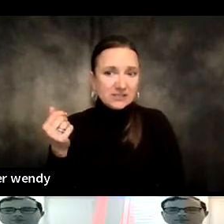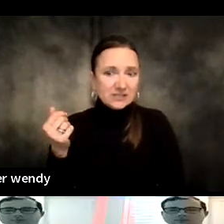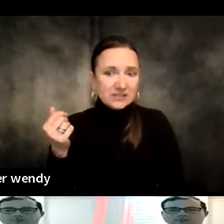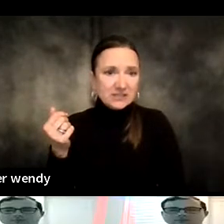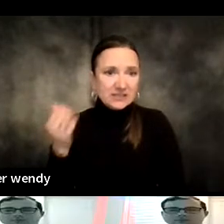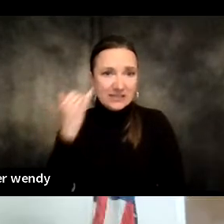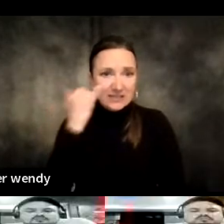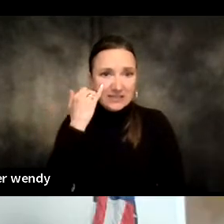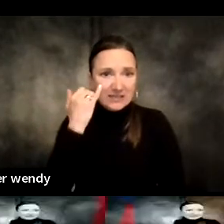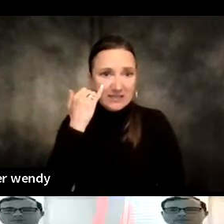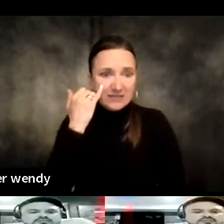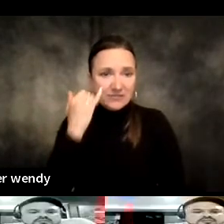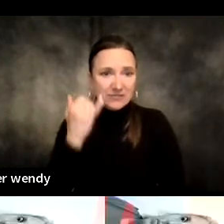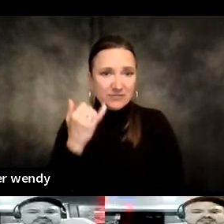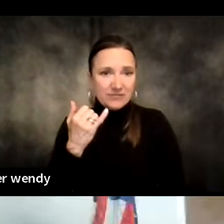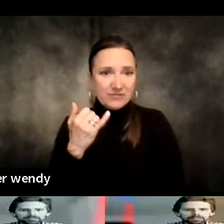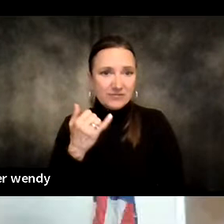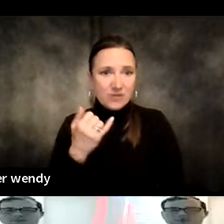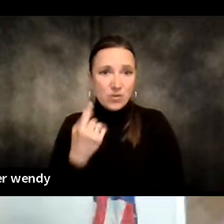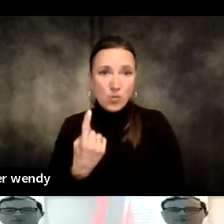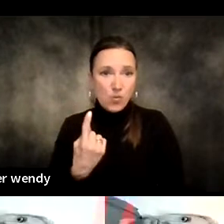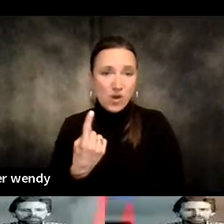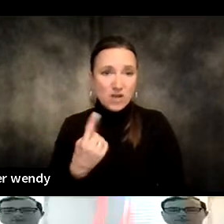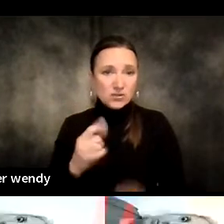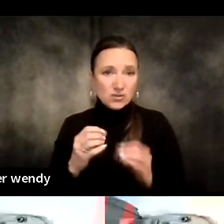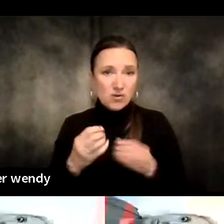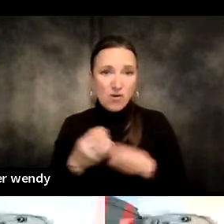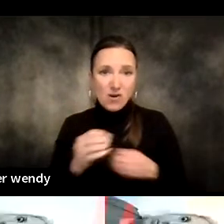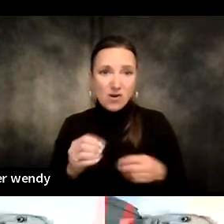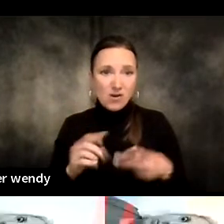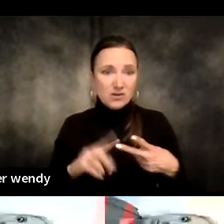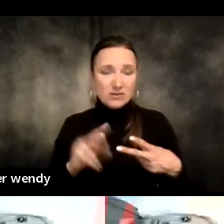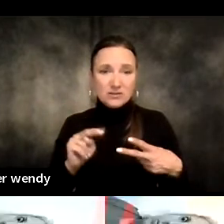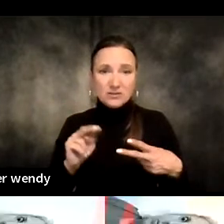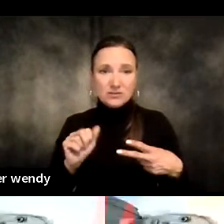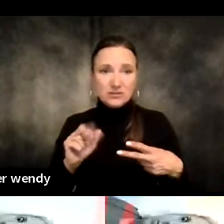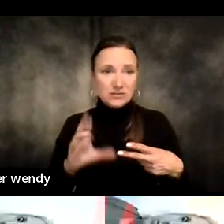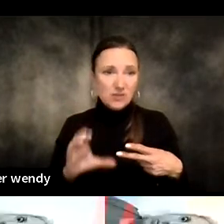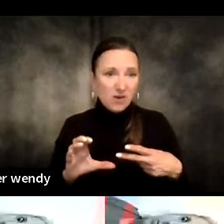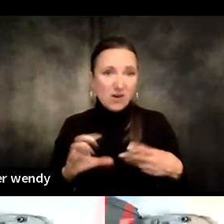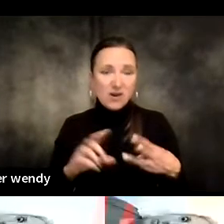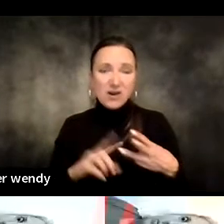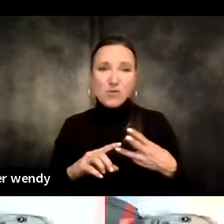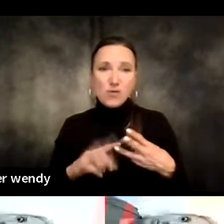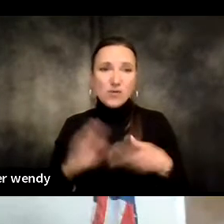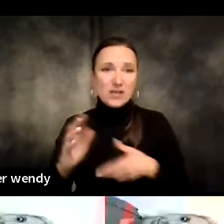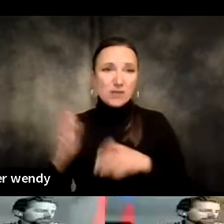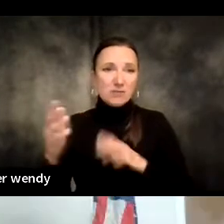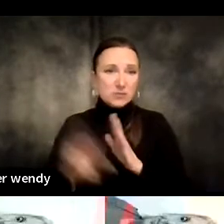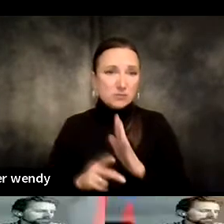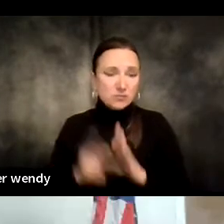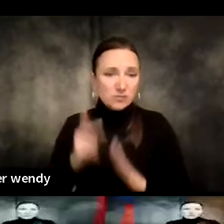If anyone from the ONE's office, anyone from NARC or the Violence Interruption Program